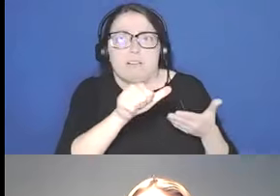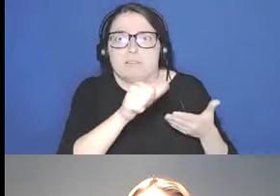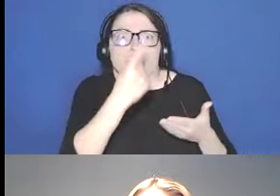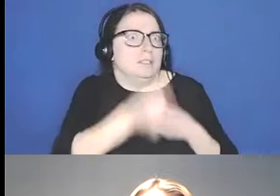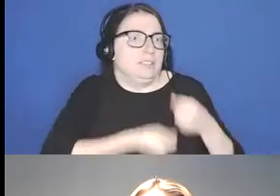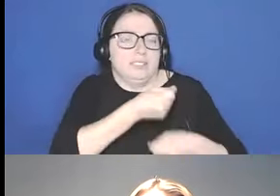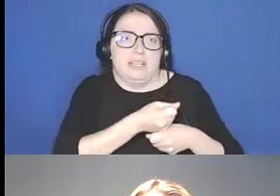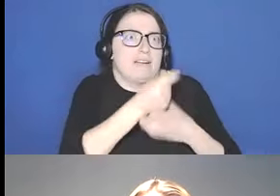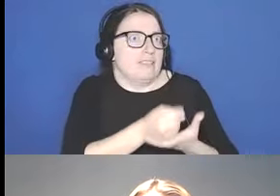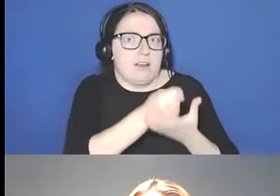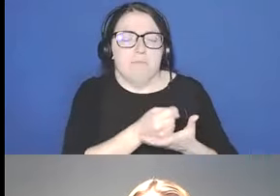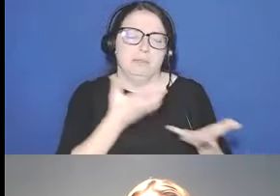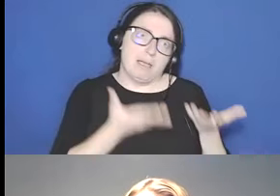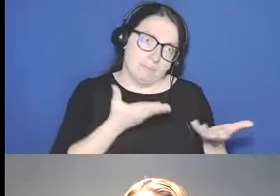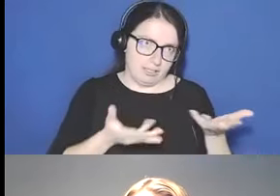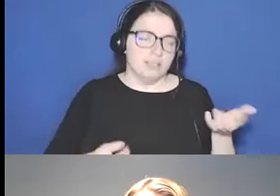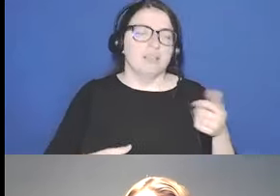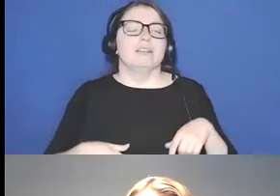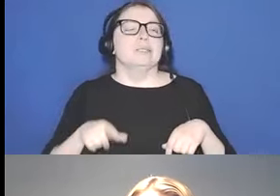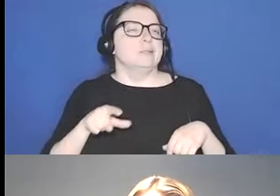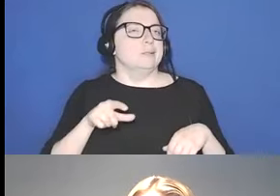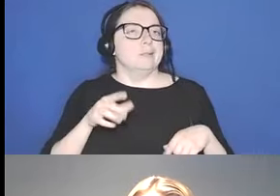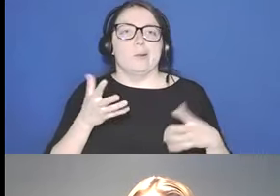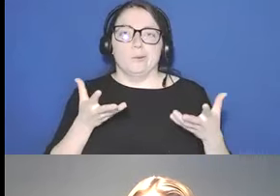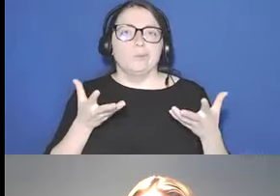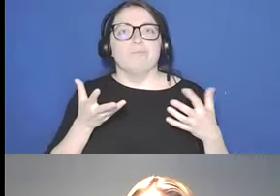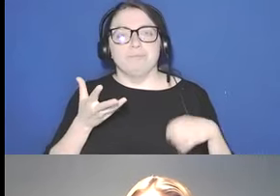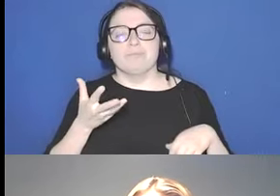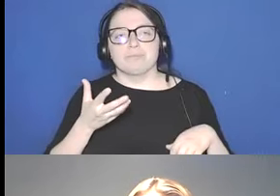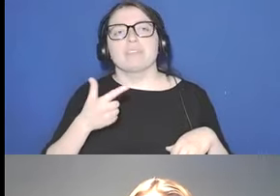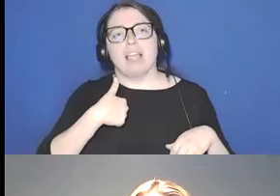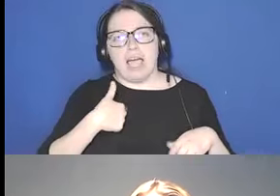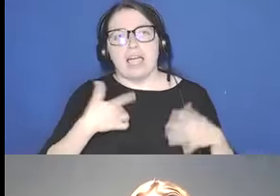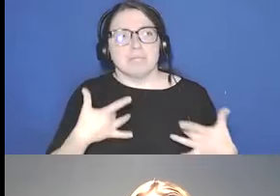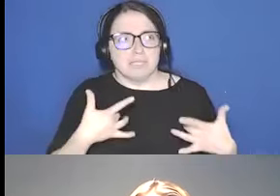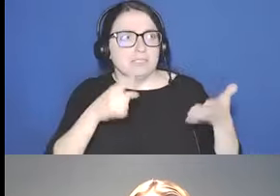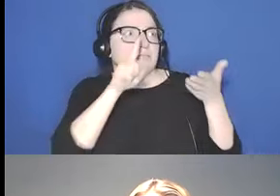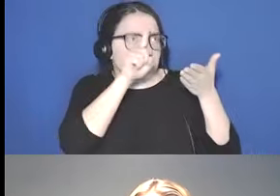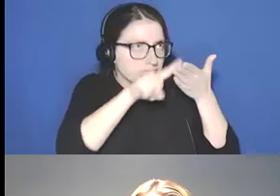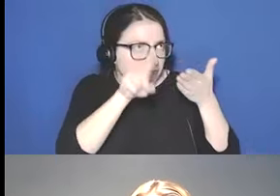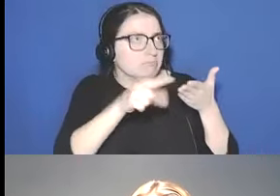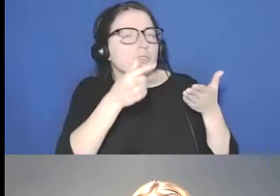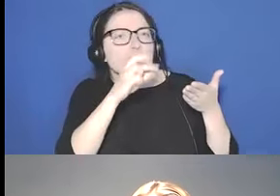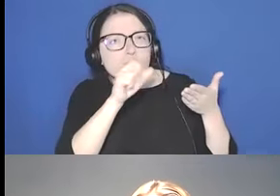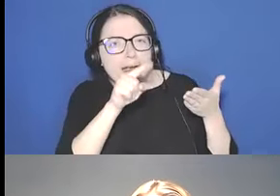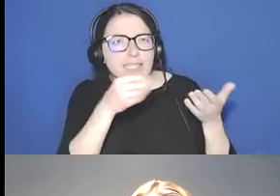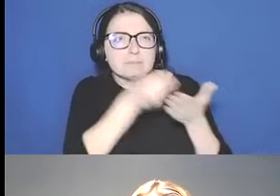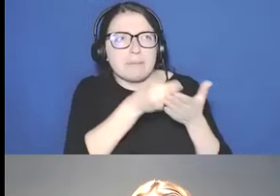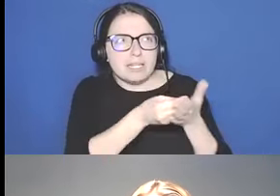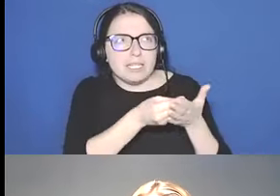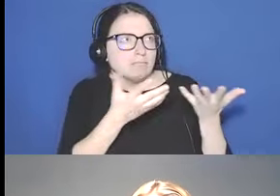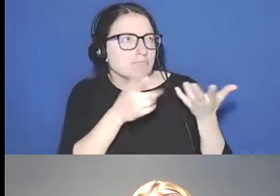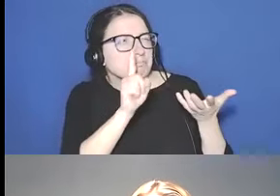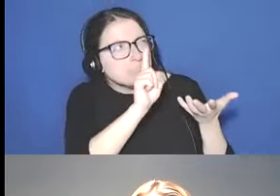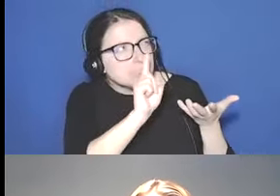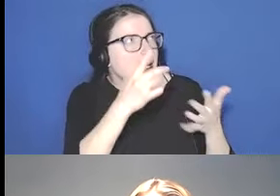of therapy. So what we had did was I would research grants and see what grants are available. There are grants